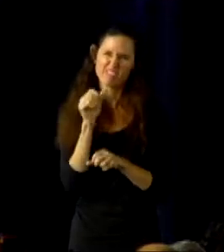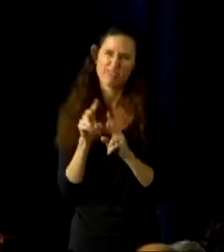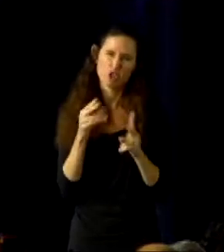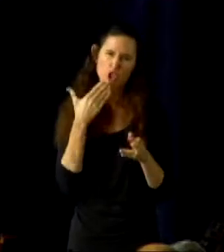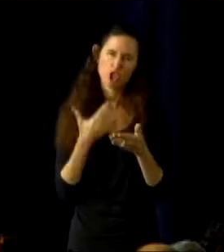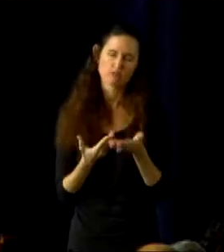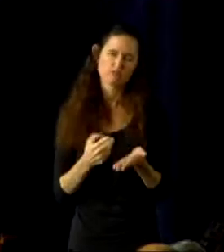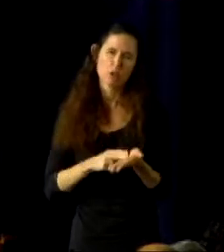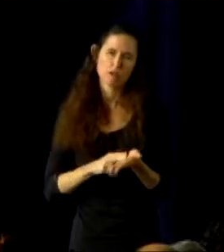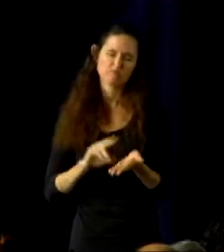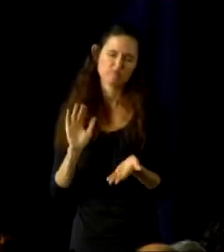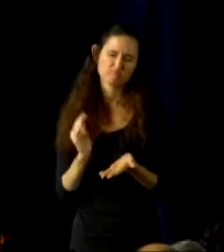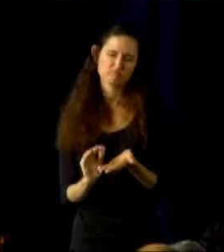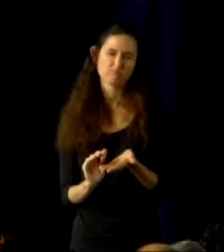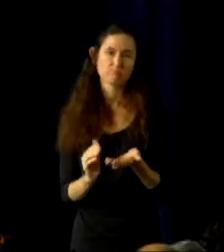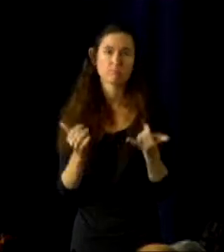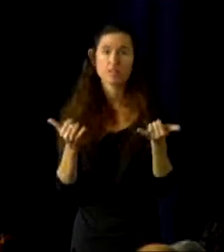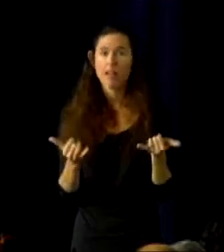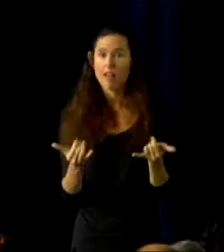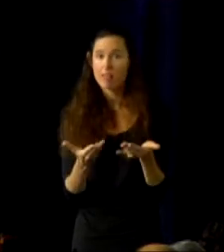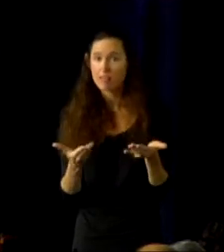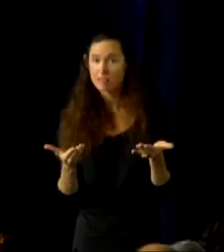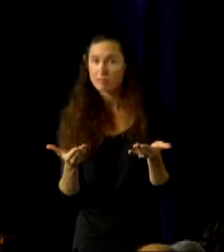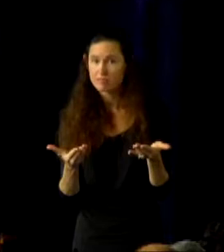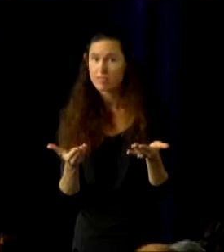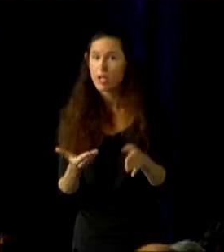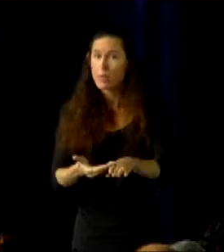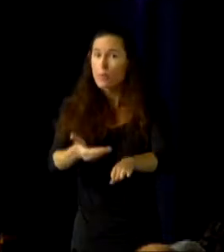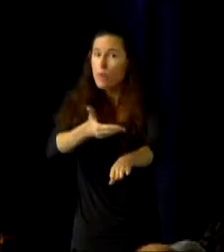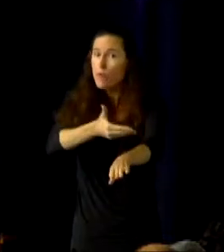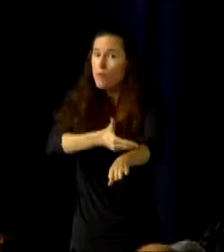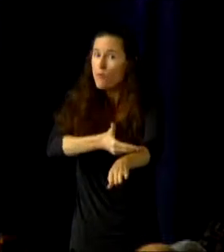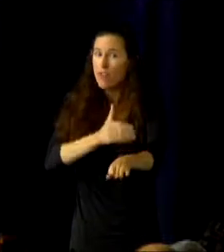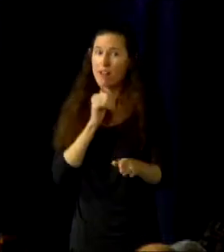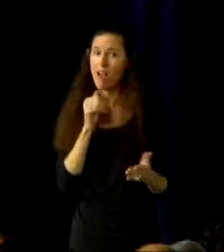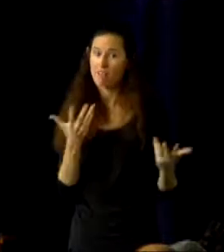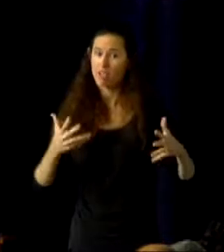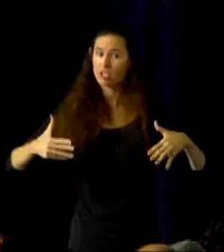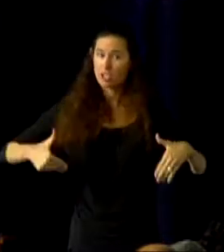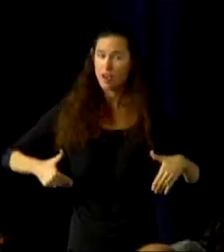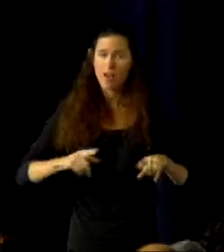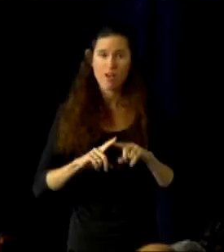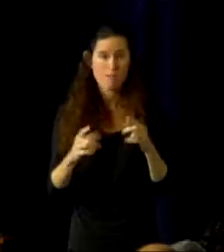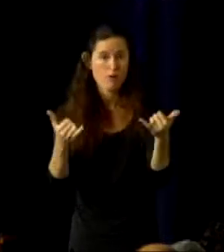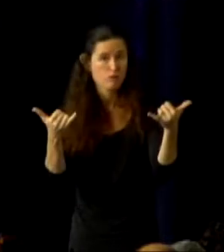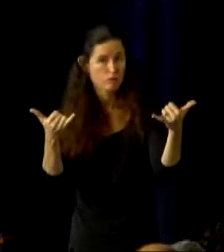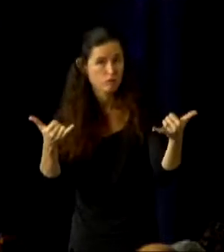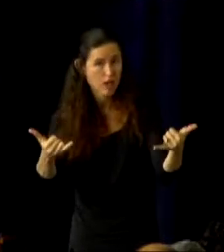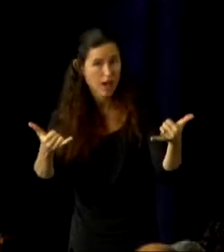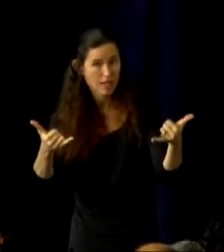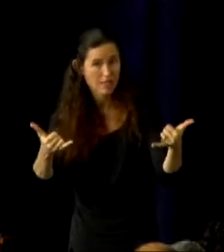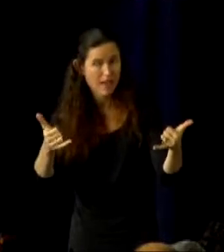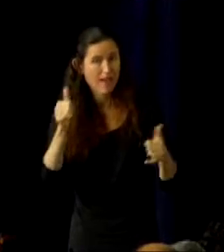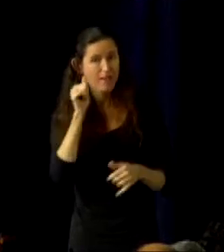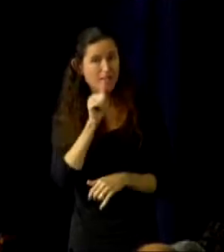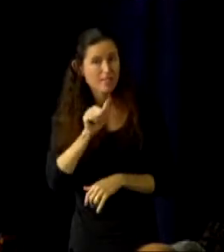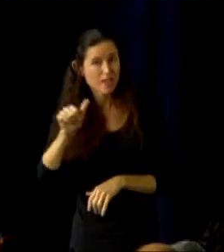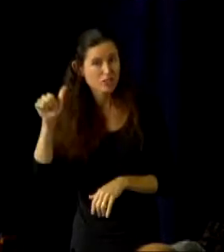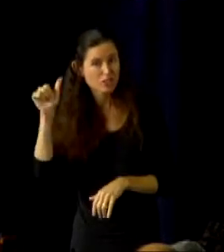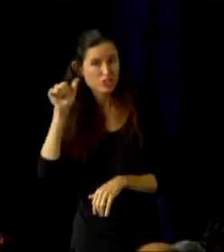enrollment. Let me just say things are getting better. We're not all the way there yet, but as we stand right now, yesterday we